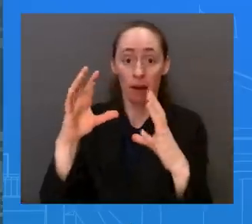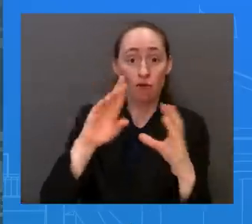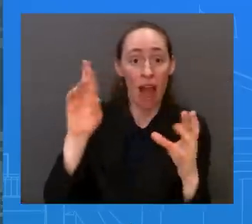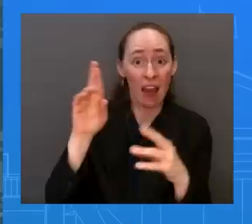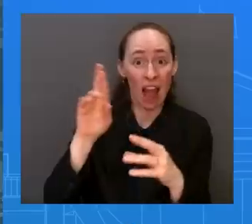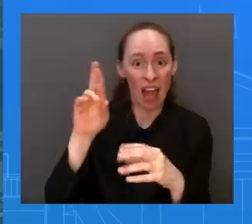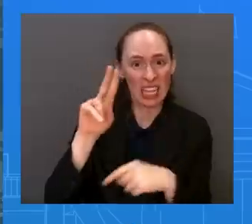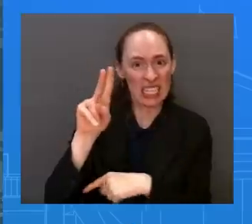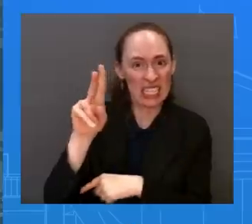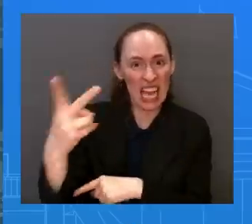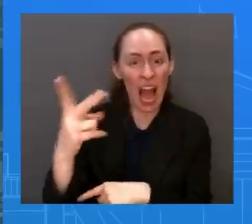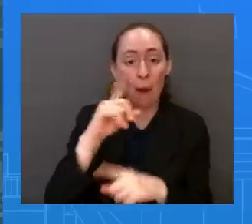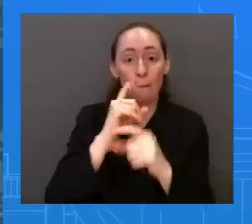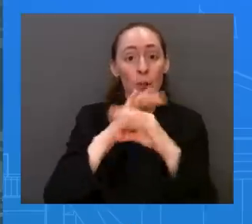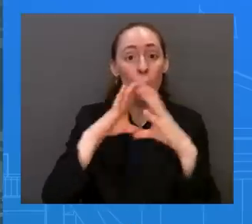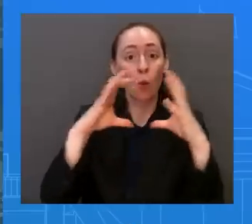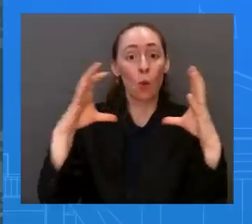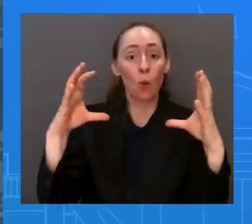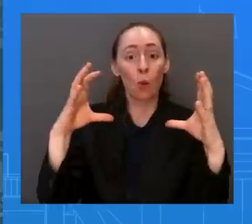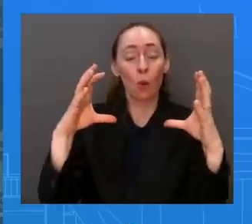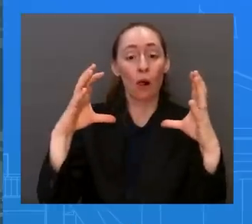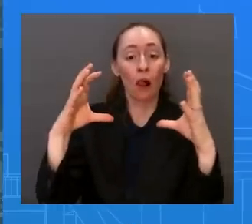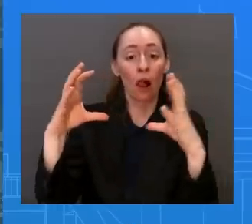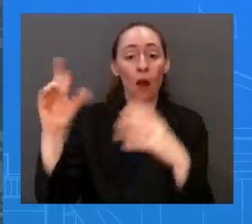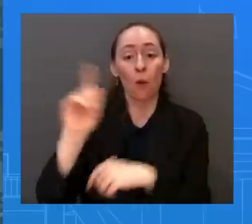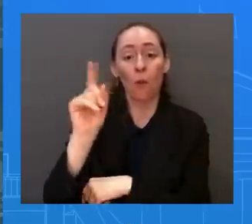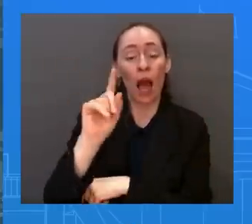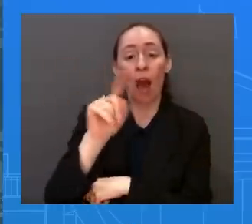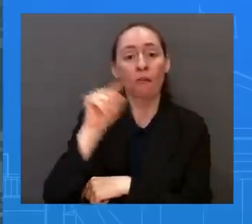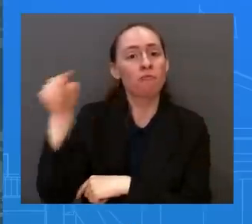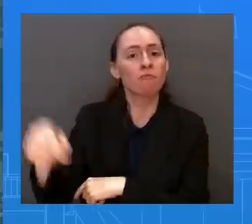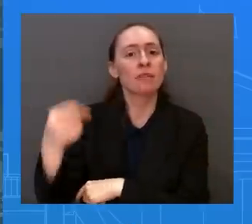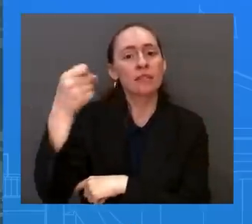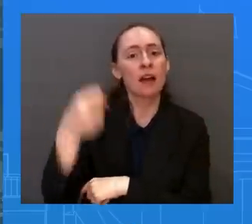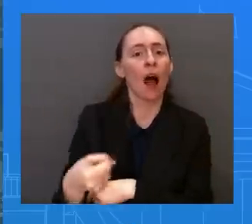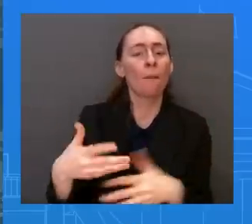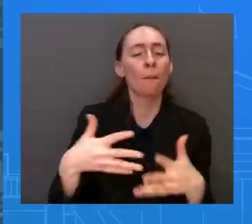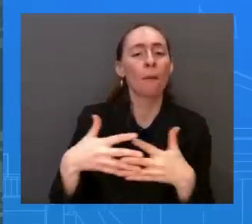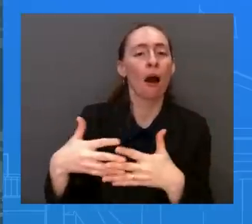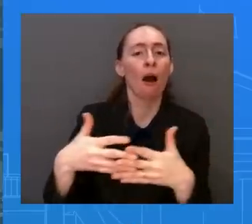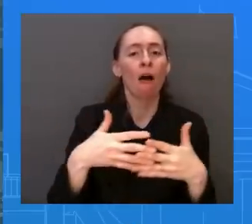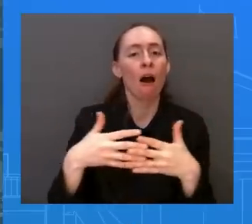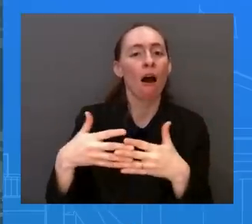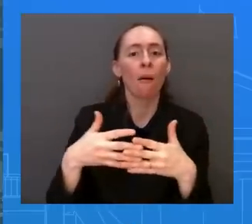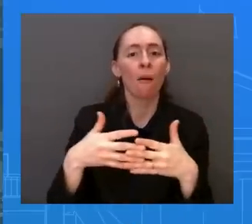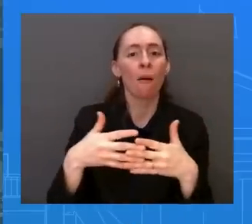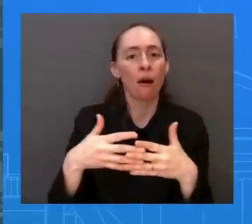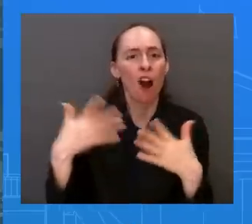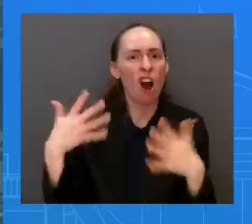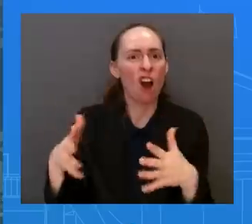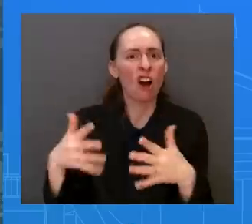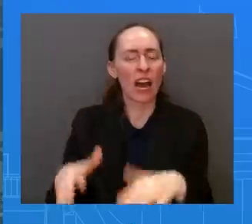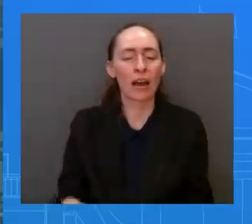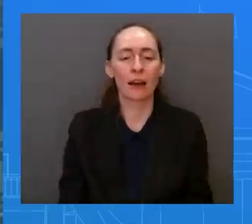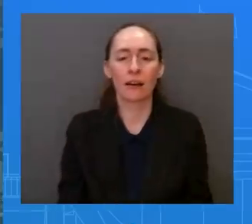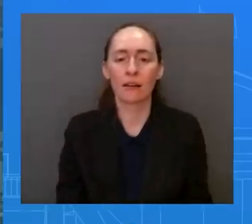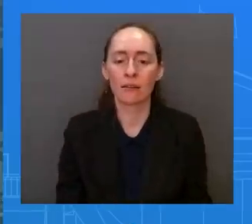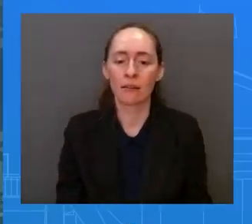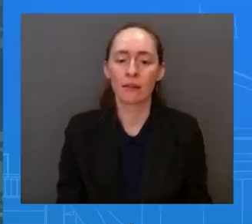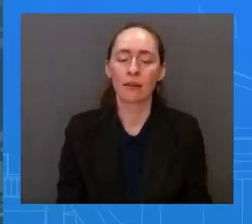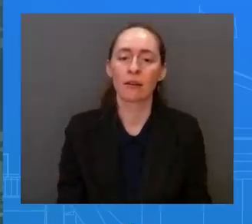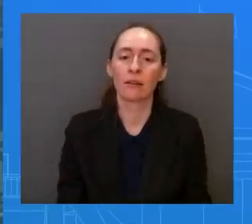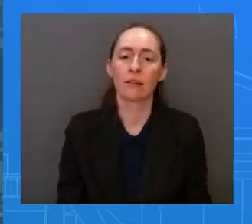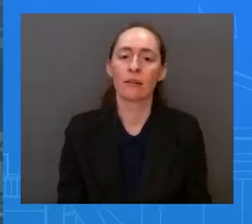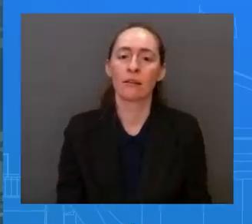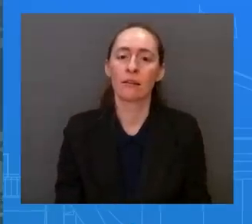Latin America. That's one thing that you all reported. And it's up to China to show it is serious about its words of being a responsible country,